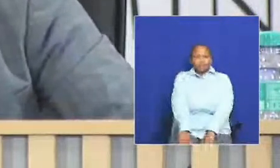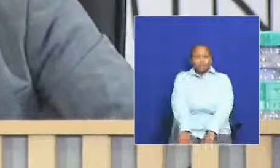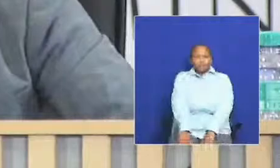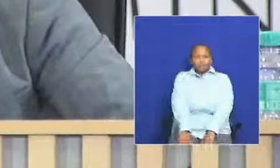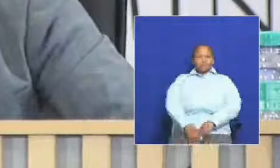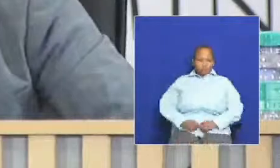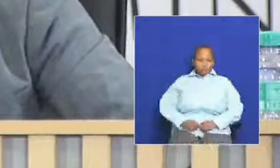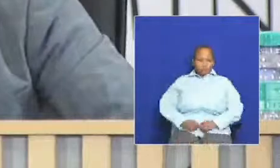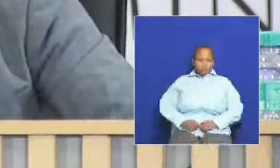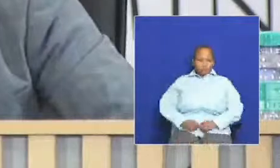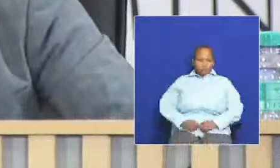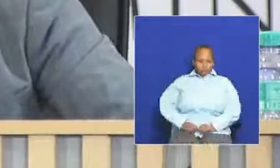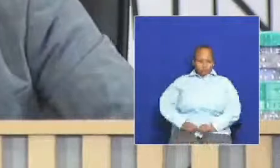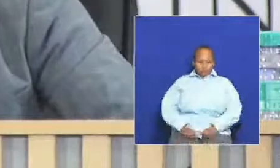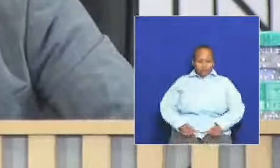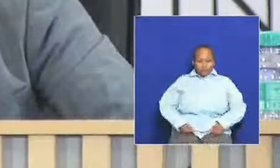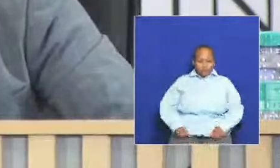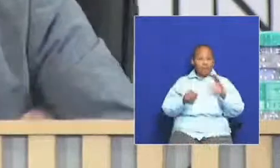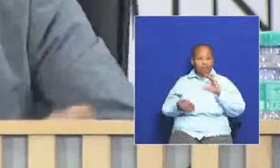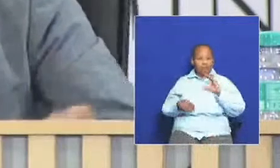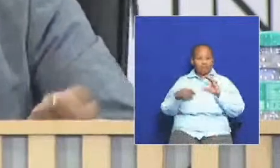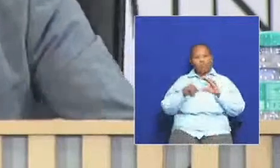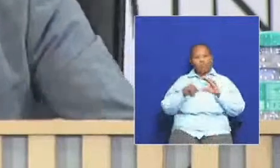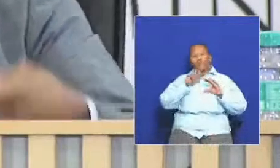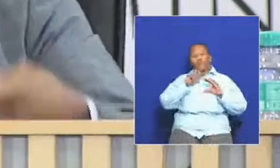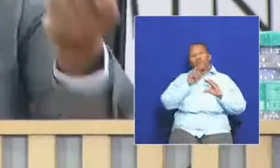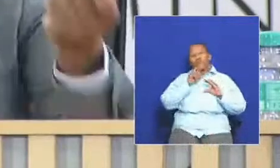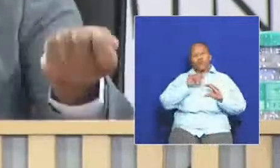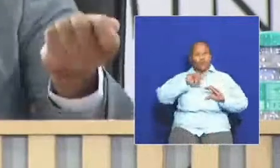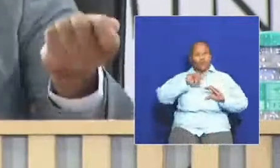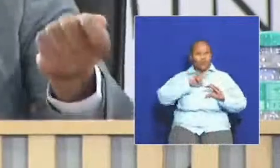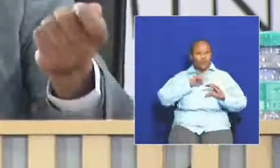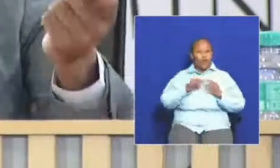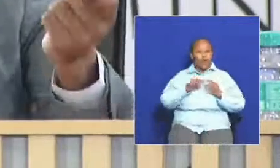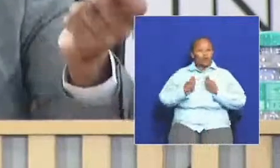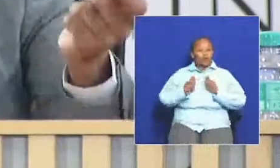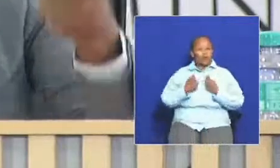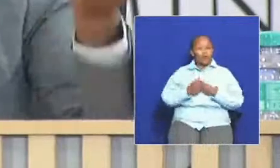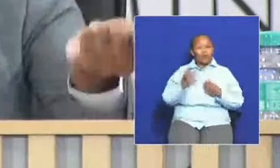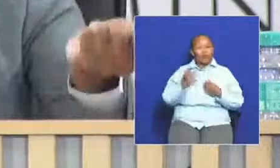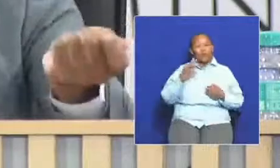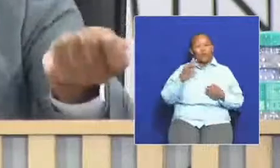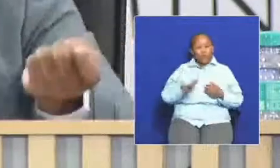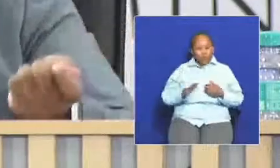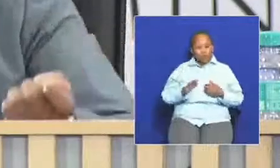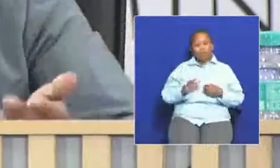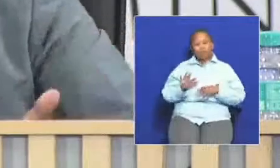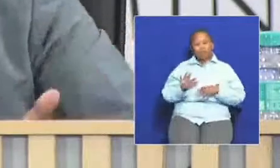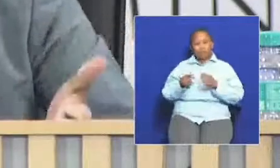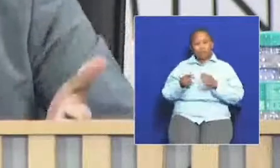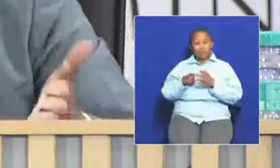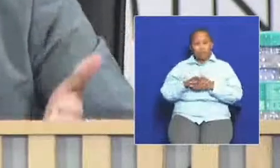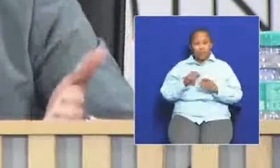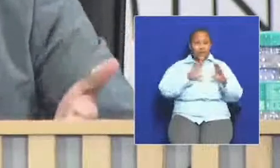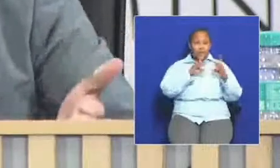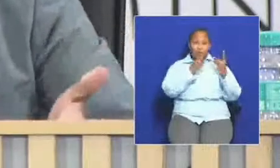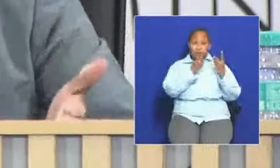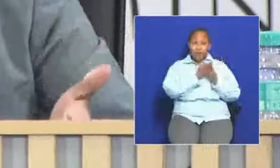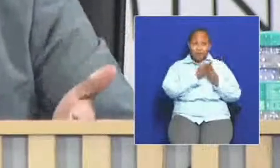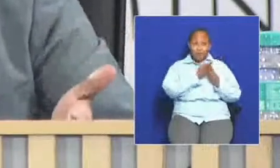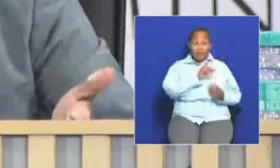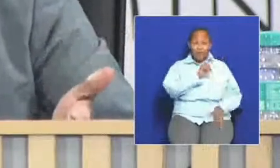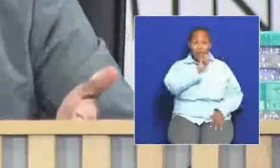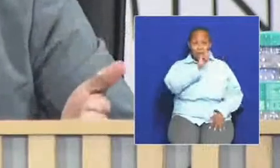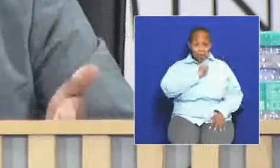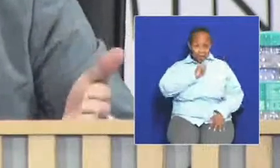get stock. So as soon as the department, we're going to take the 2 million back. So it would be lost, yes,